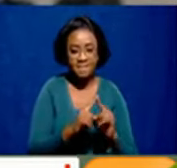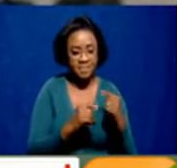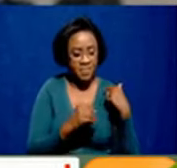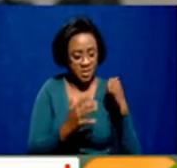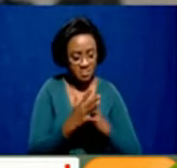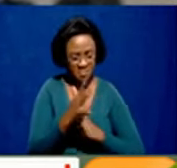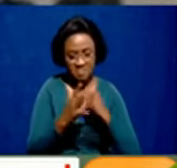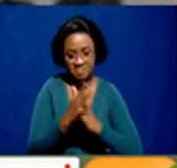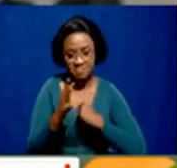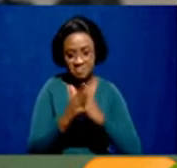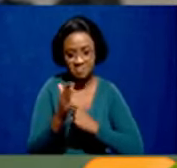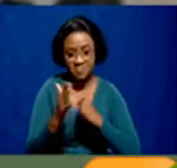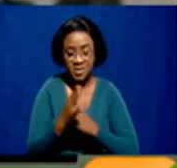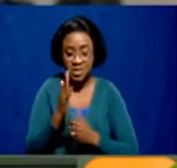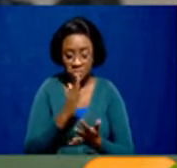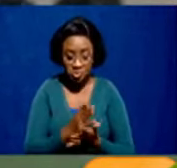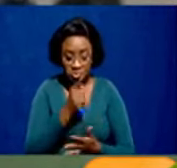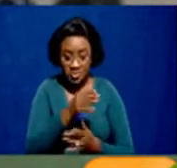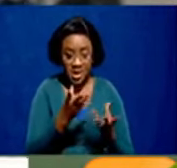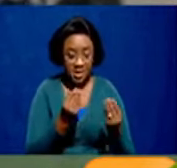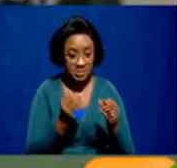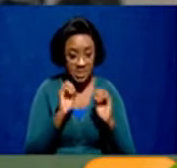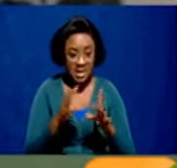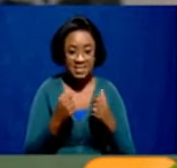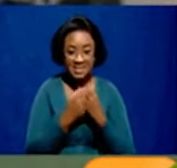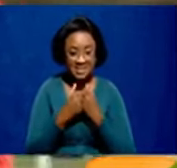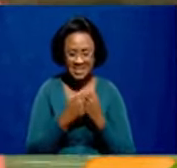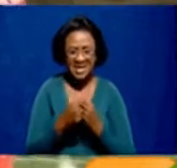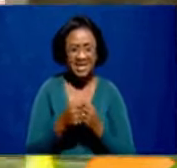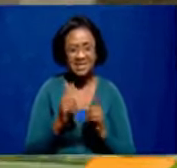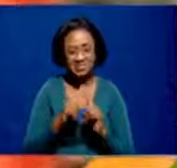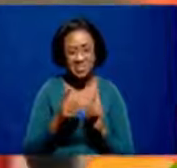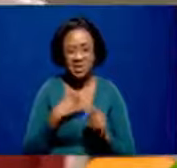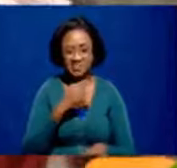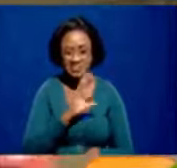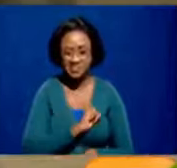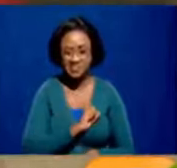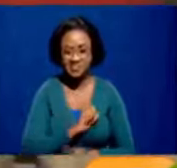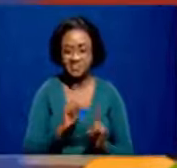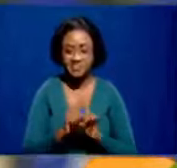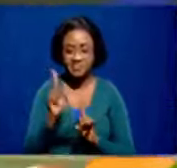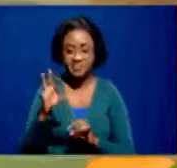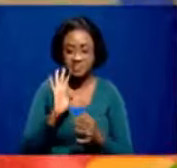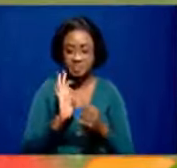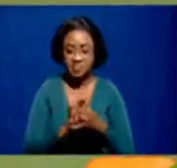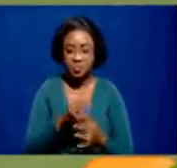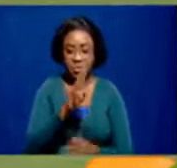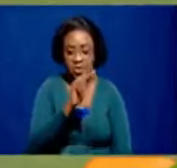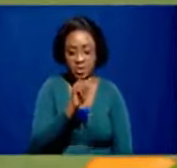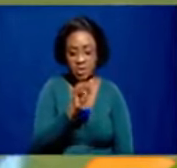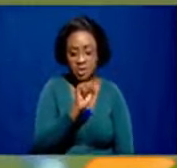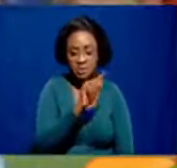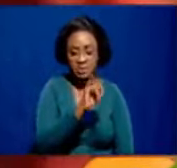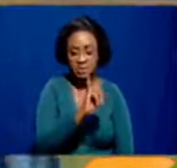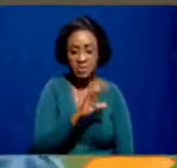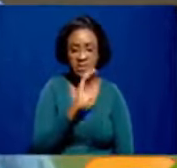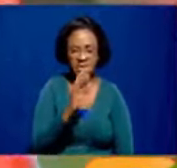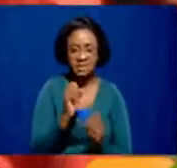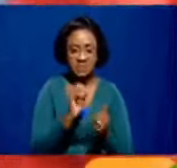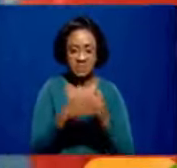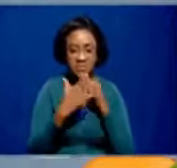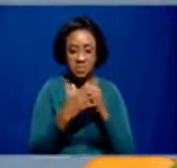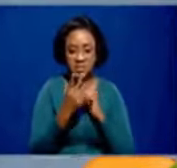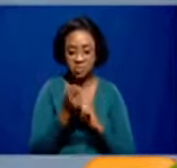another challenge to get to play for the first team. He joined Nastic Football Academy in September of 2023, and this